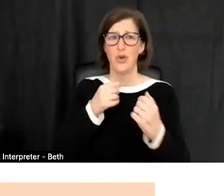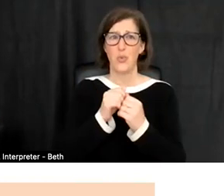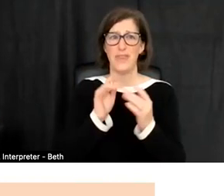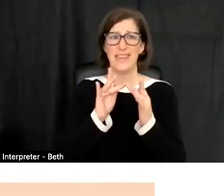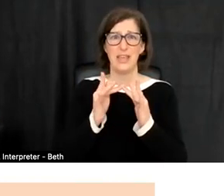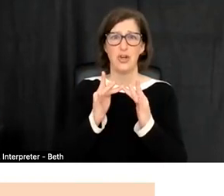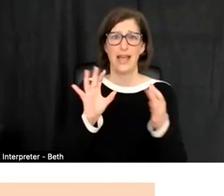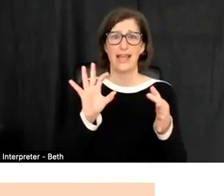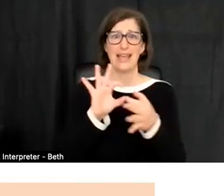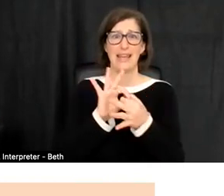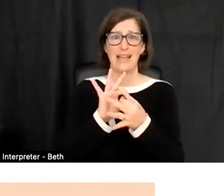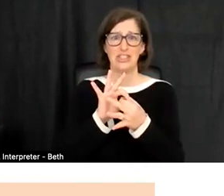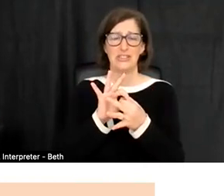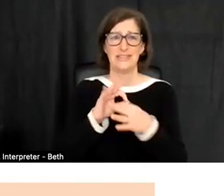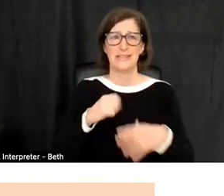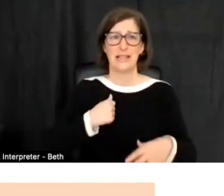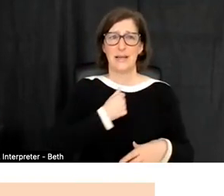connection.